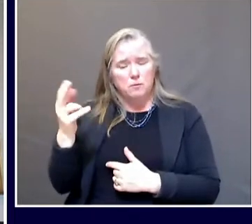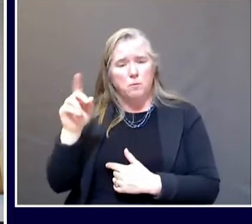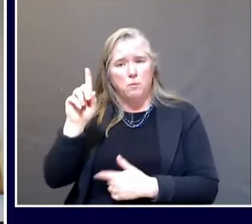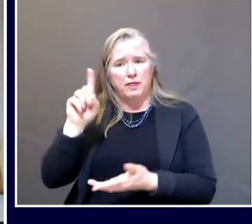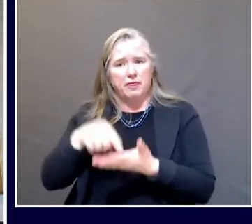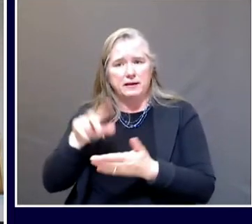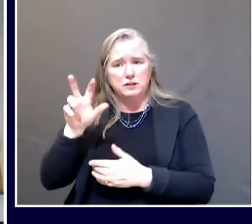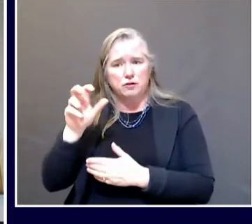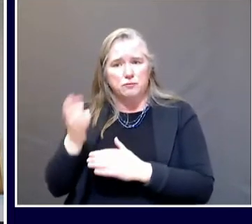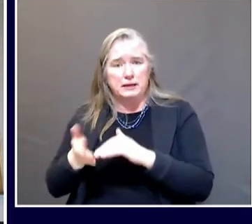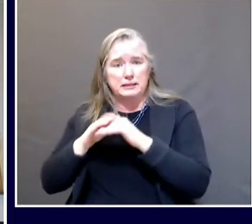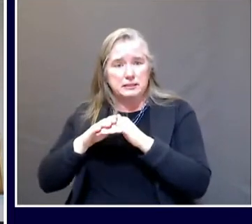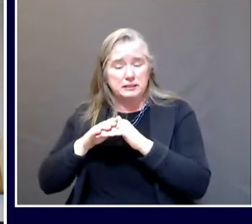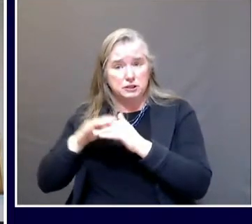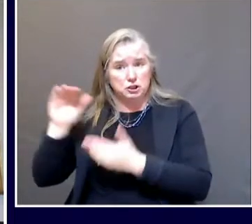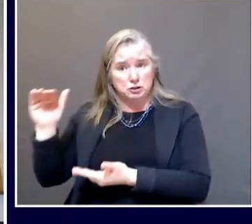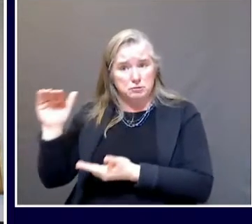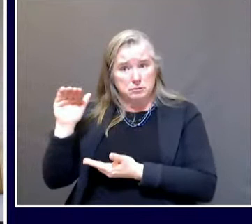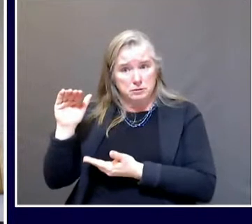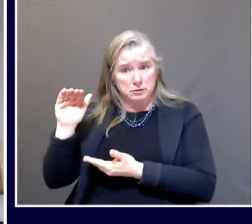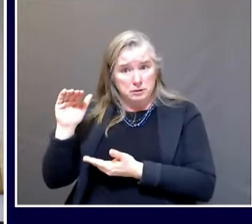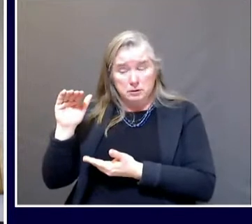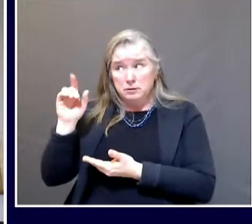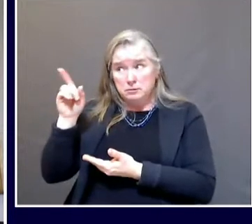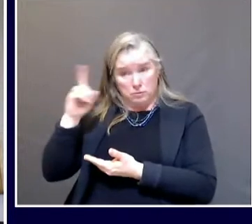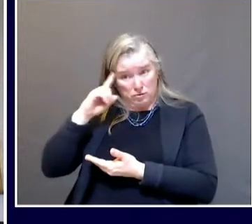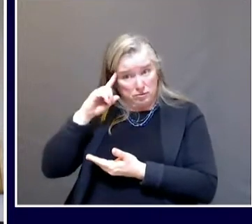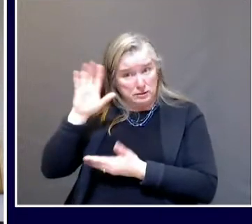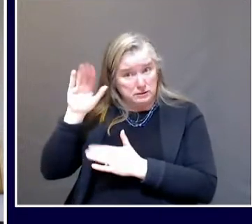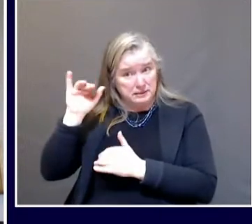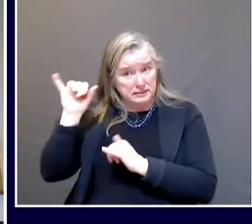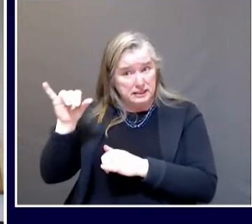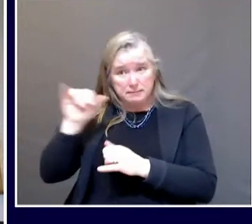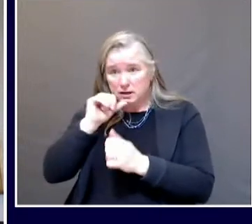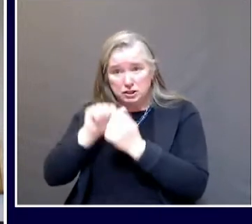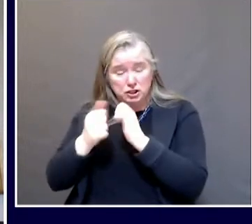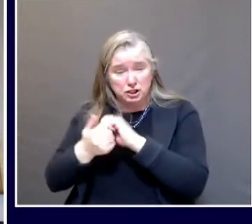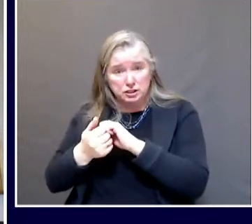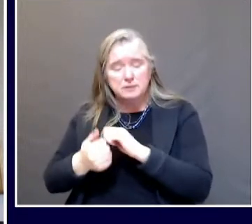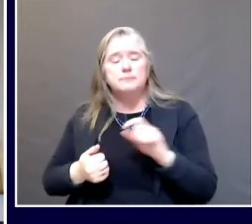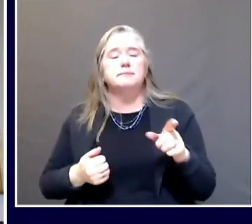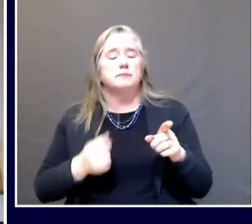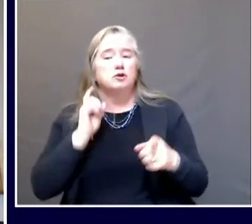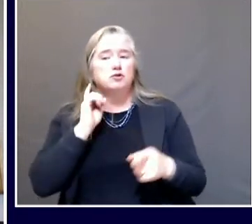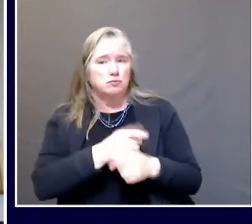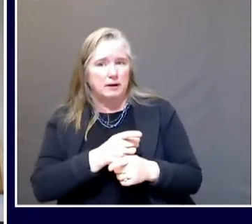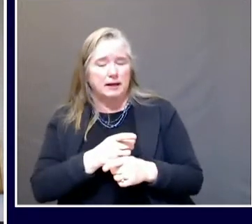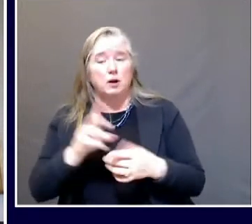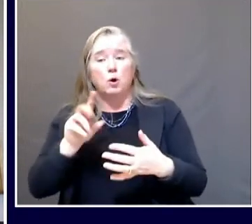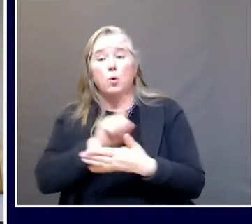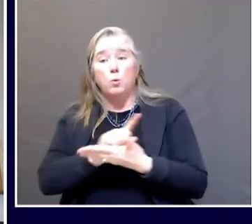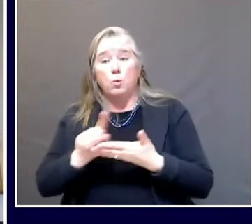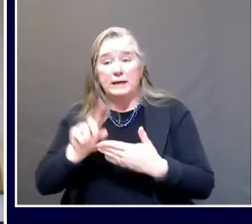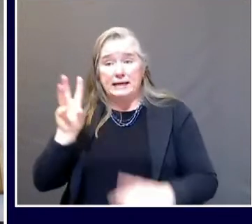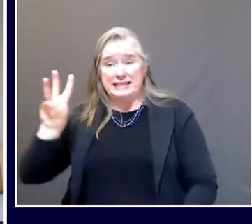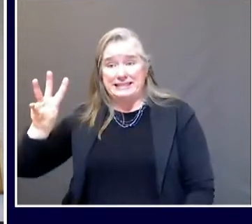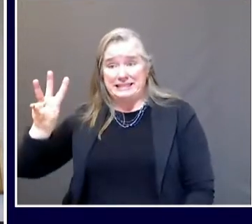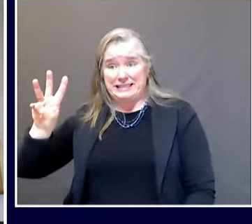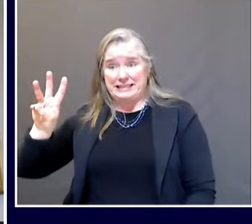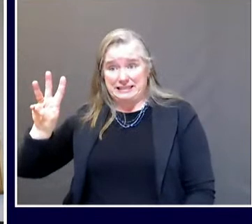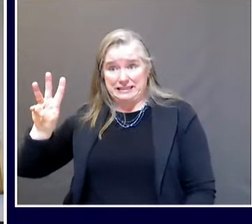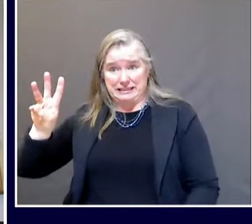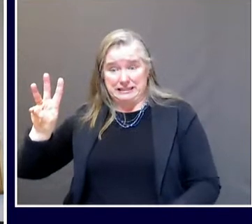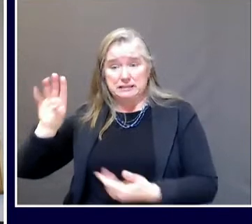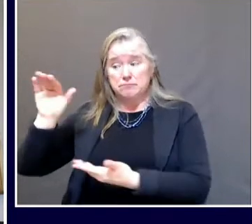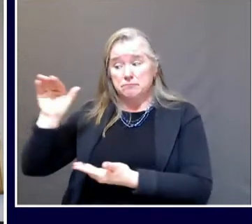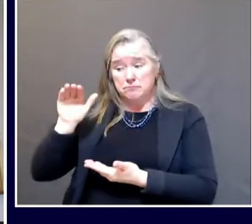doses. Is that still what we're expecting? That is correct, Patty. The allotment for next week, week 6 of the vaccine process, has